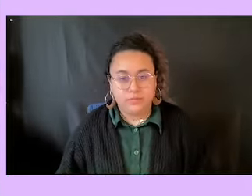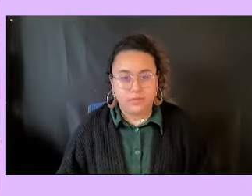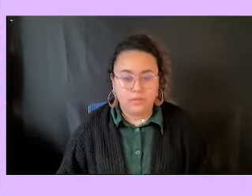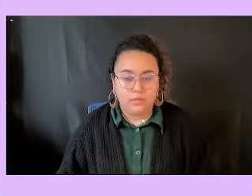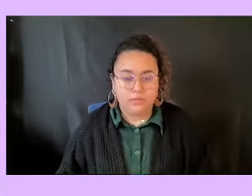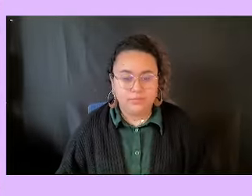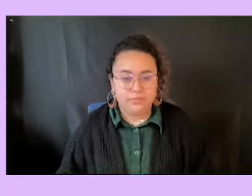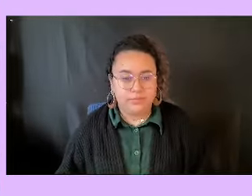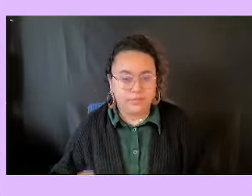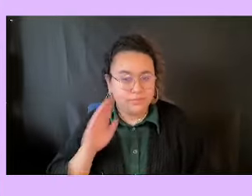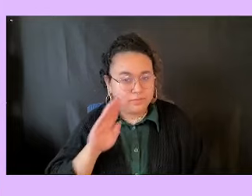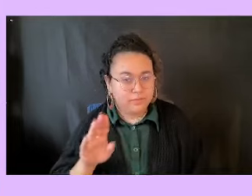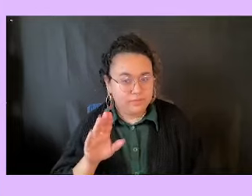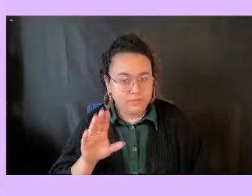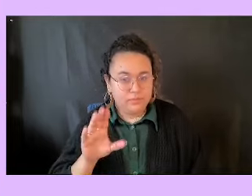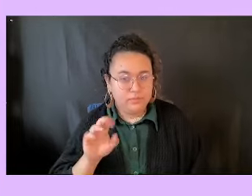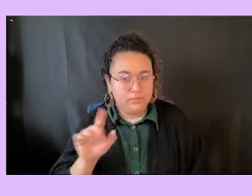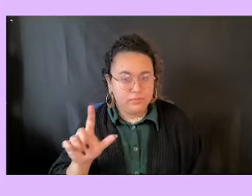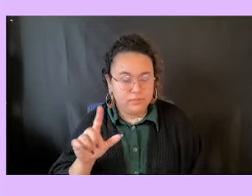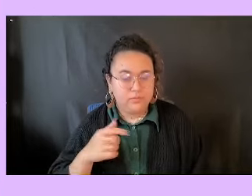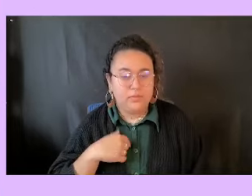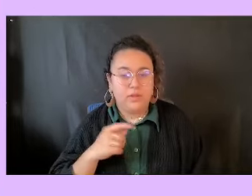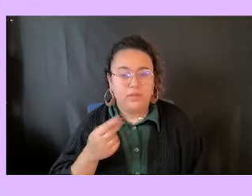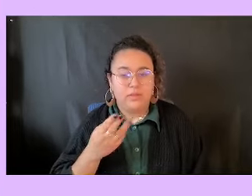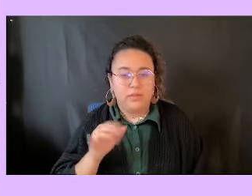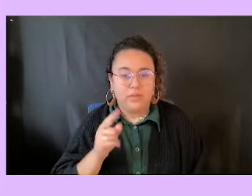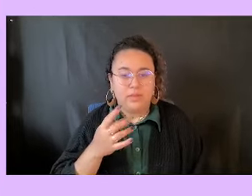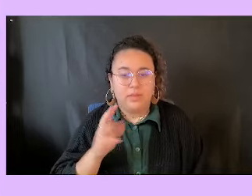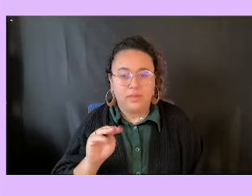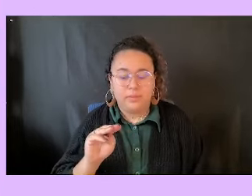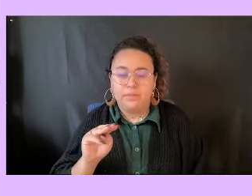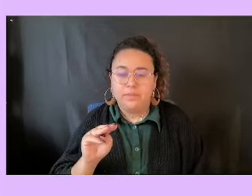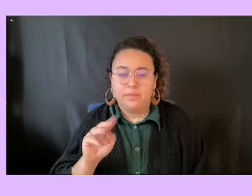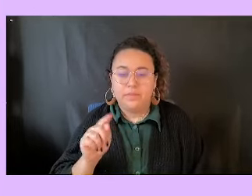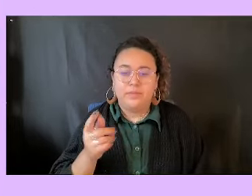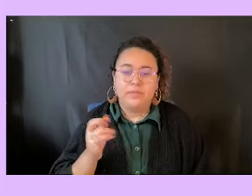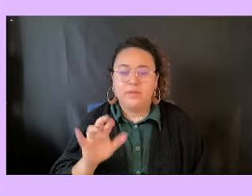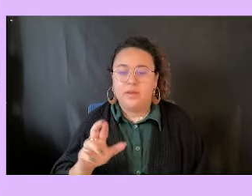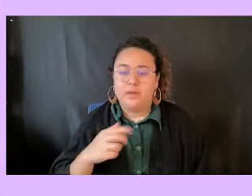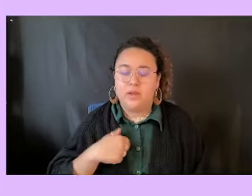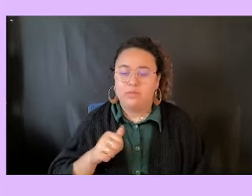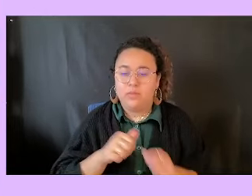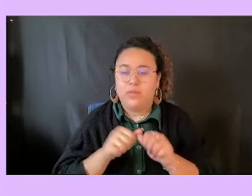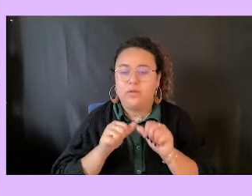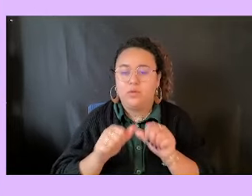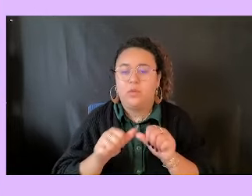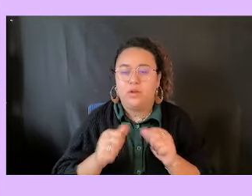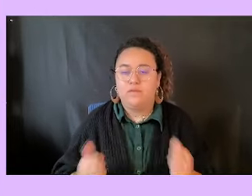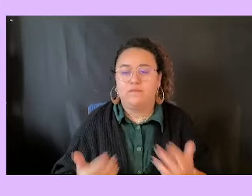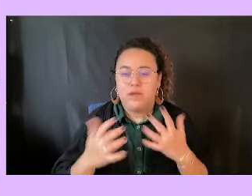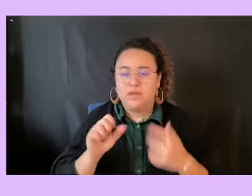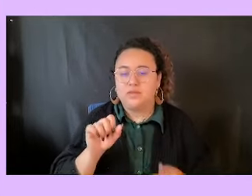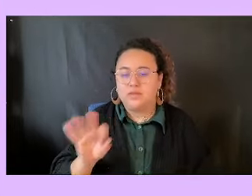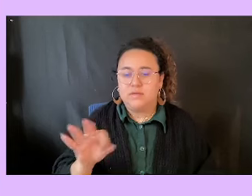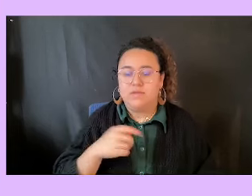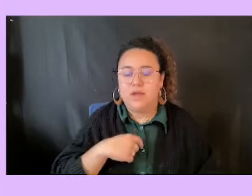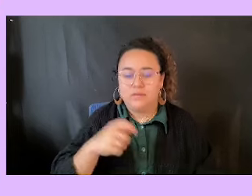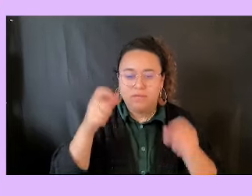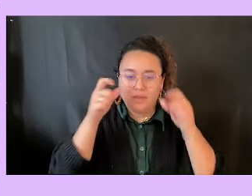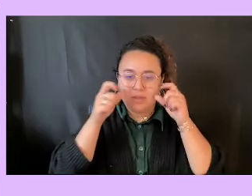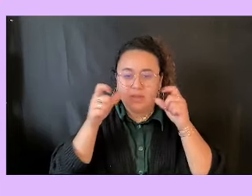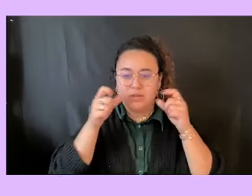Hi, Kara Assertion, they, them, theirs pronouns. I am with Crowded Fire in San Francisco. I wear glasses,